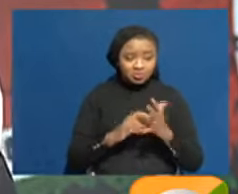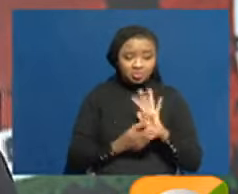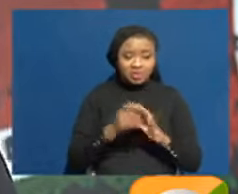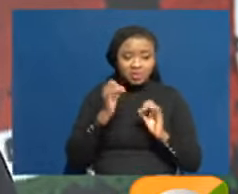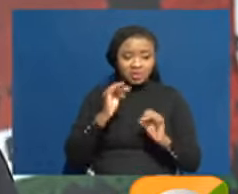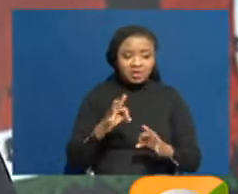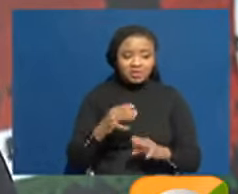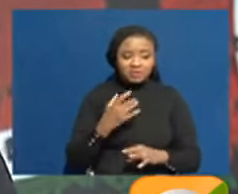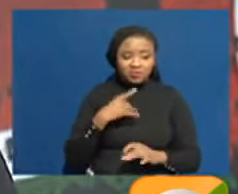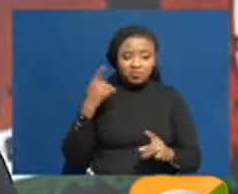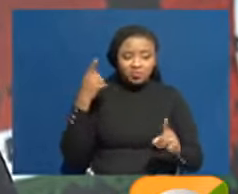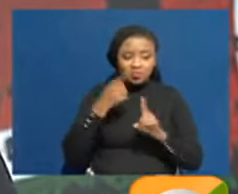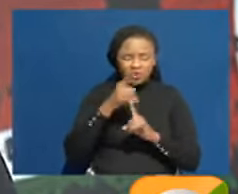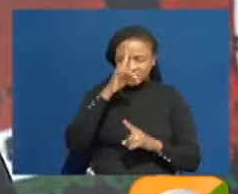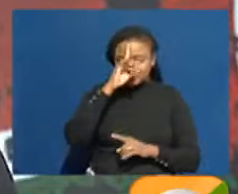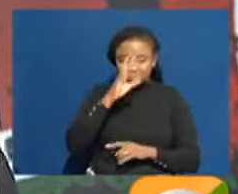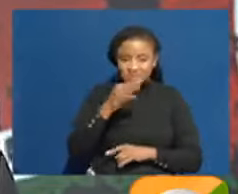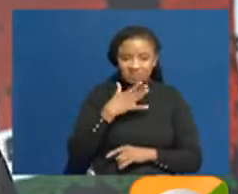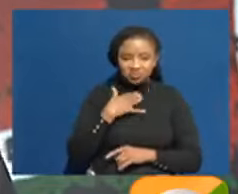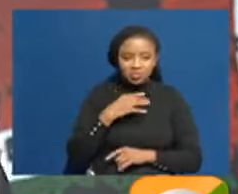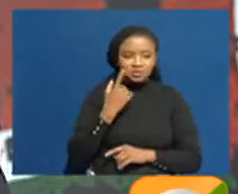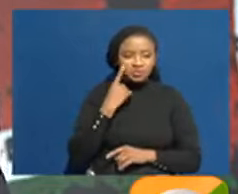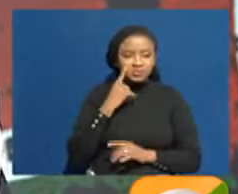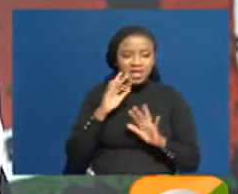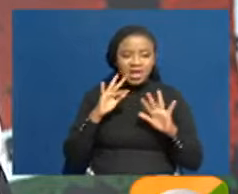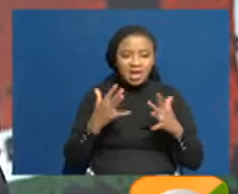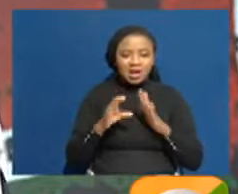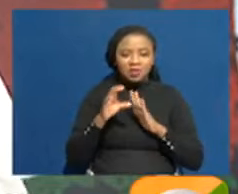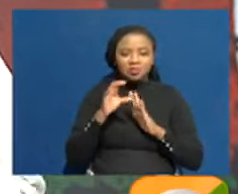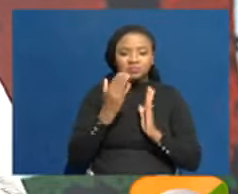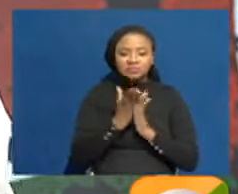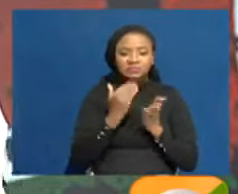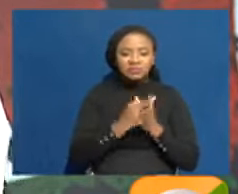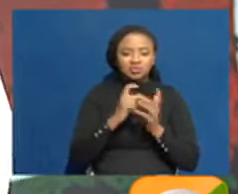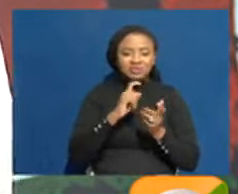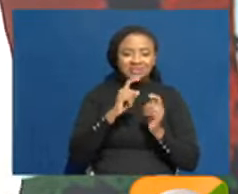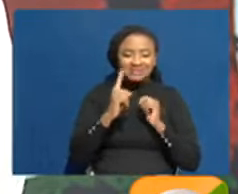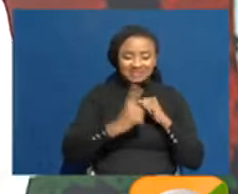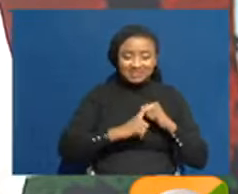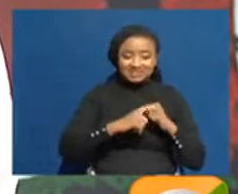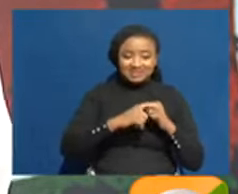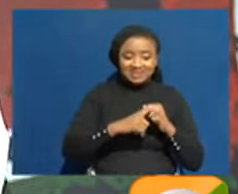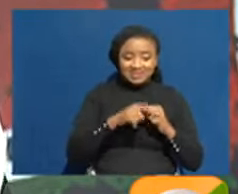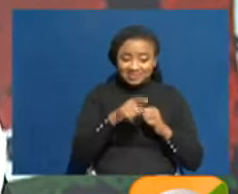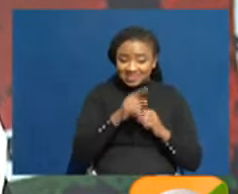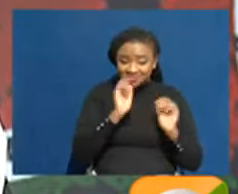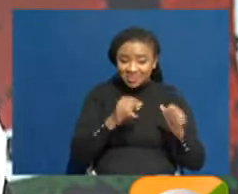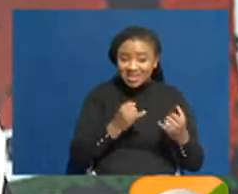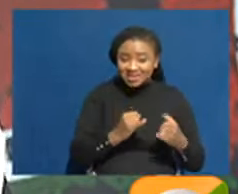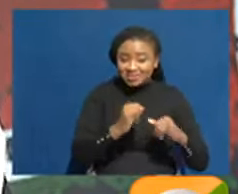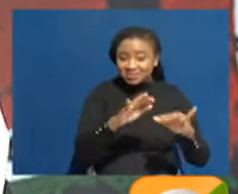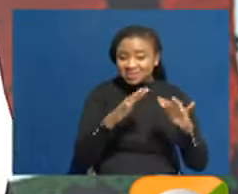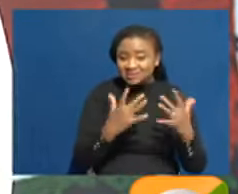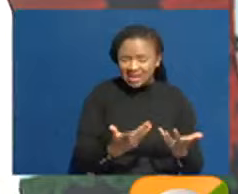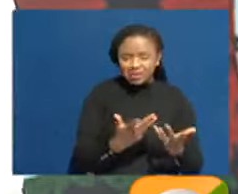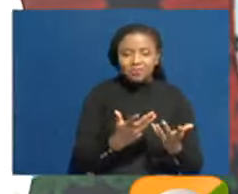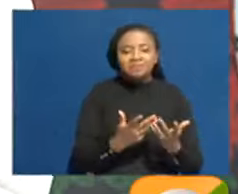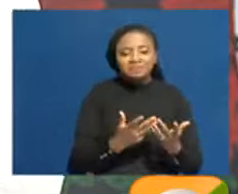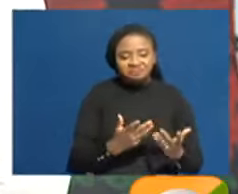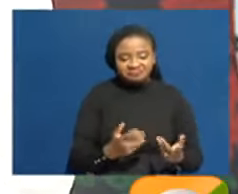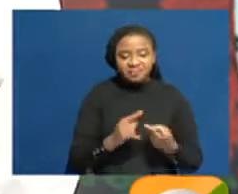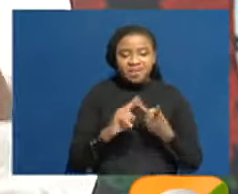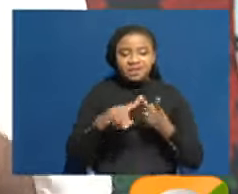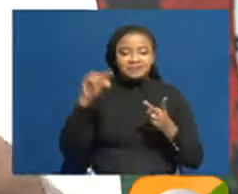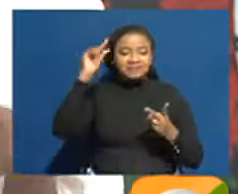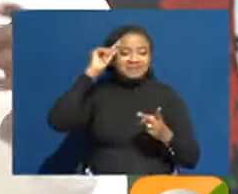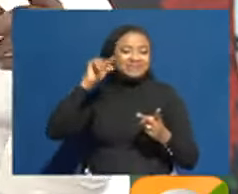do we make Section 6 work, that is something that the country needs, in my opinion. We have not implemented the gender rule. We